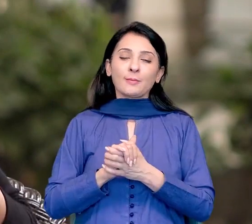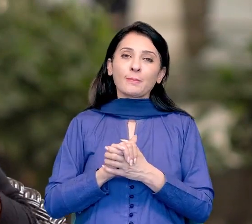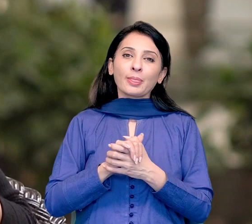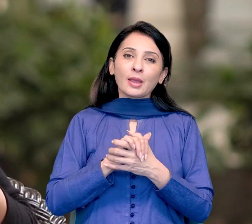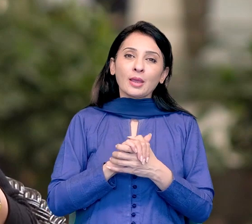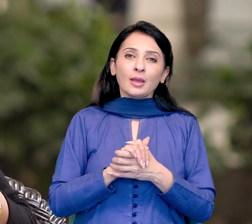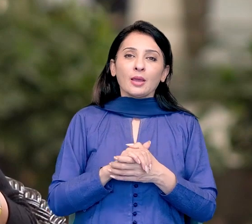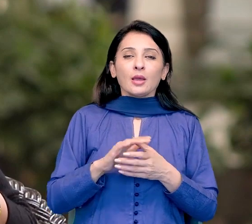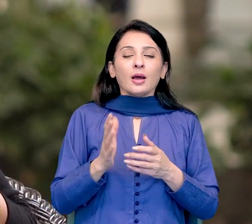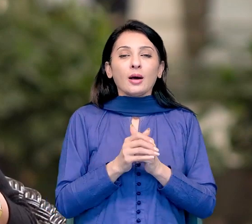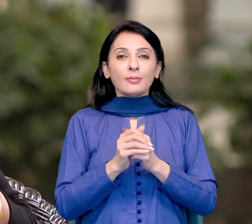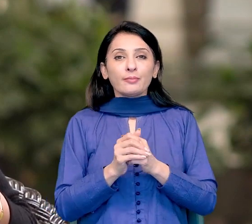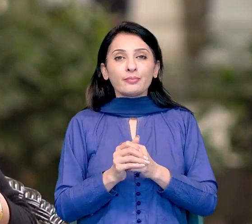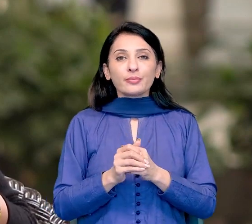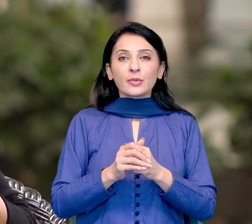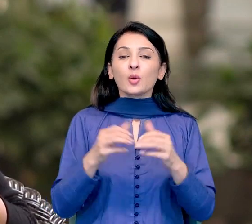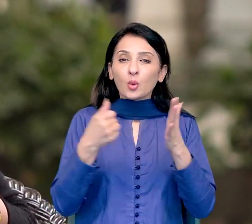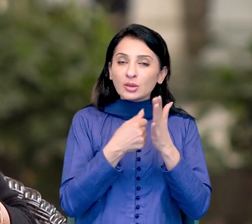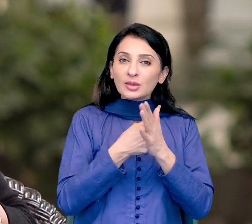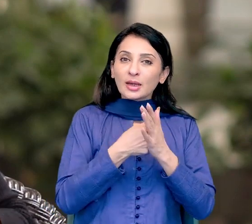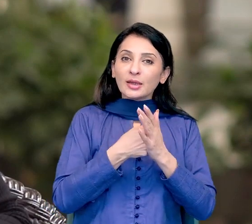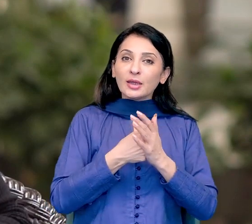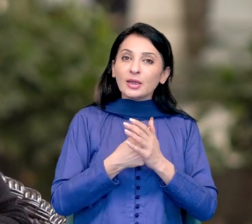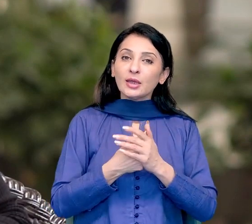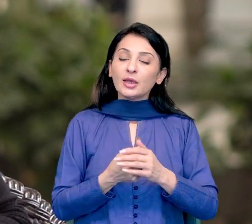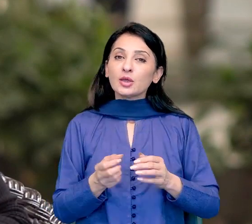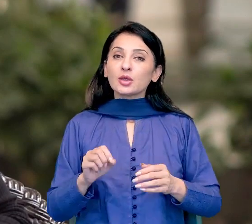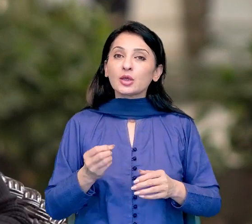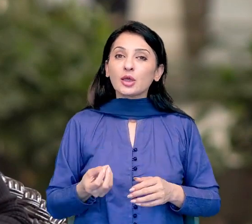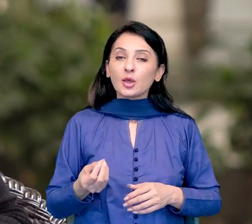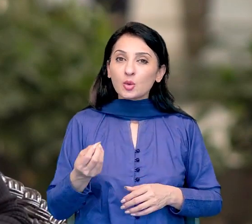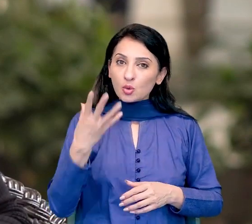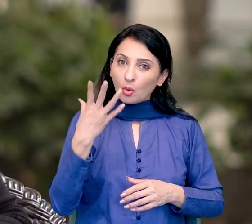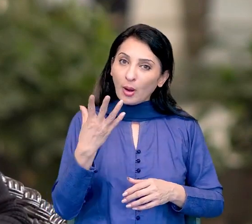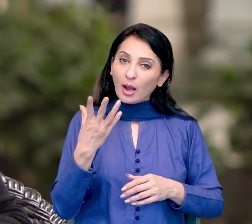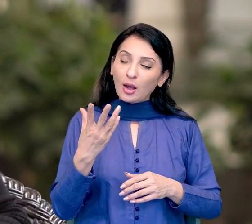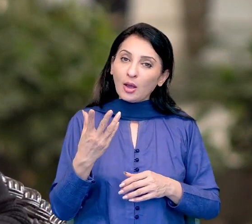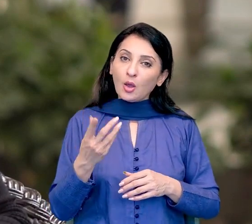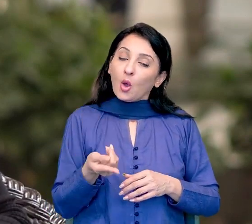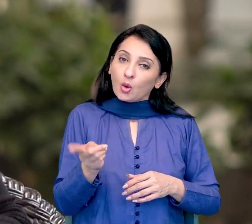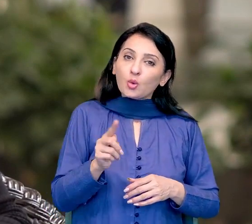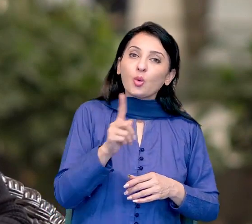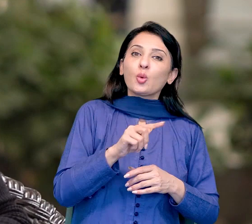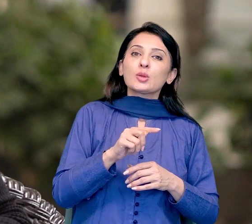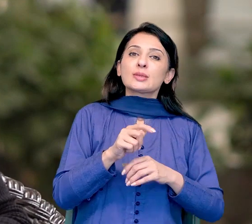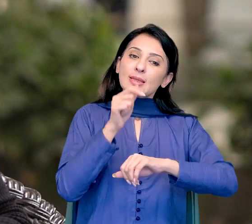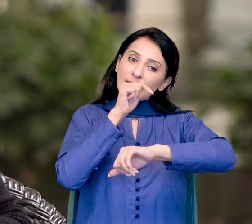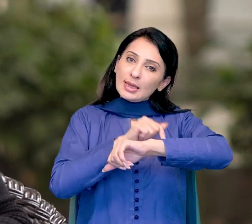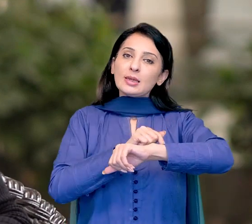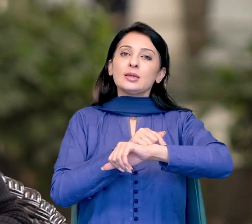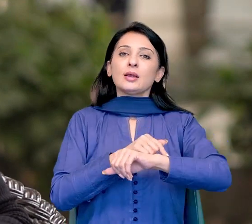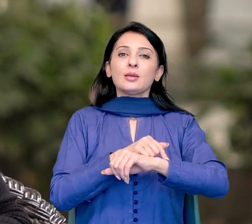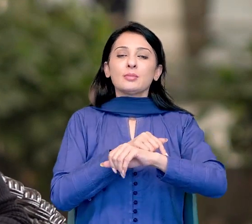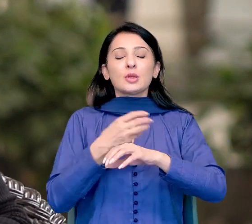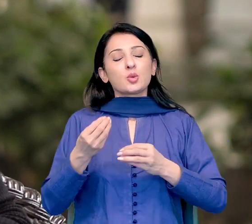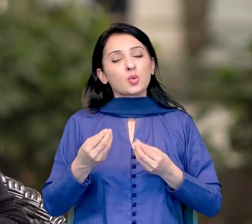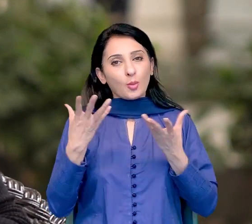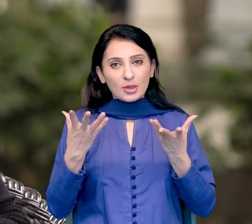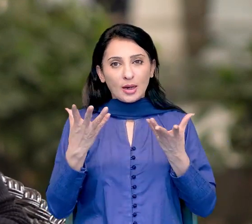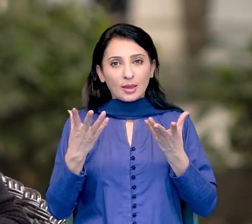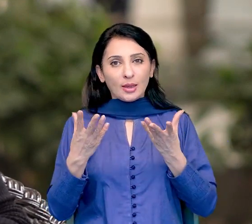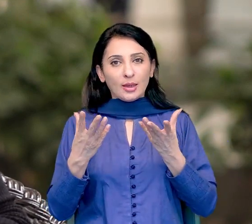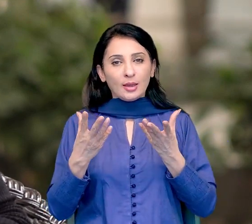bedtime. Try to wake up at the same time and go to sleep at the same time every day. Ask your partner if you snore